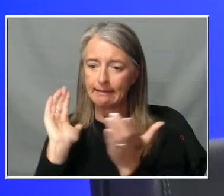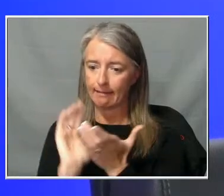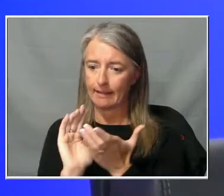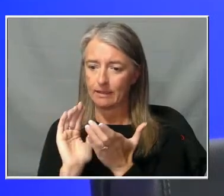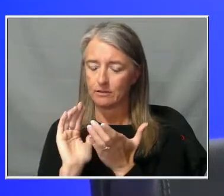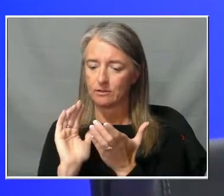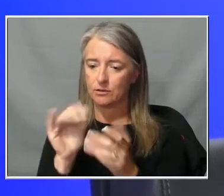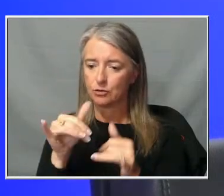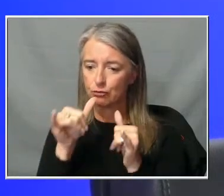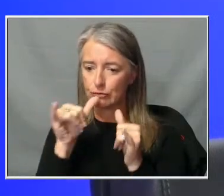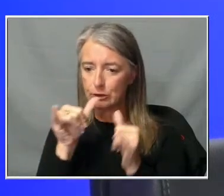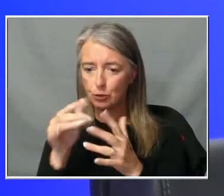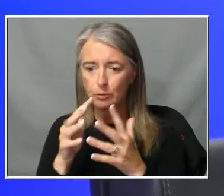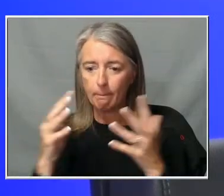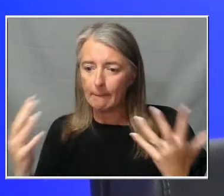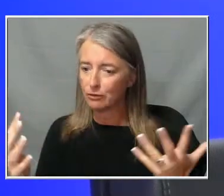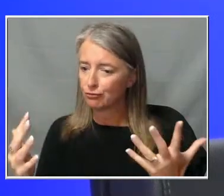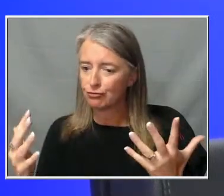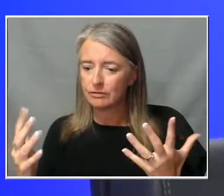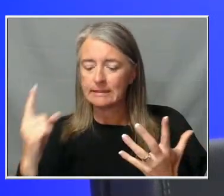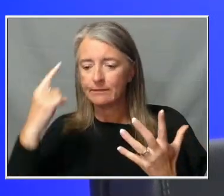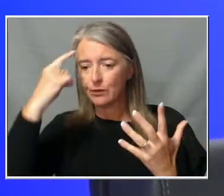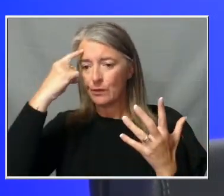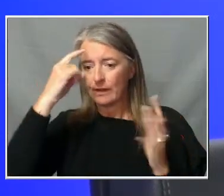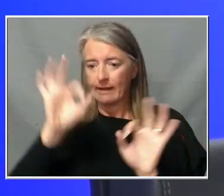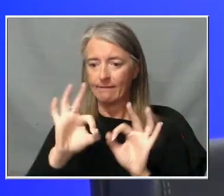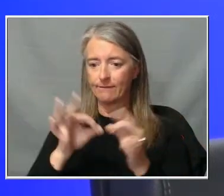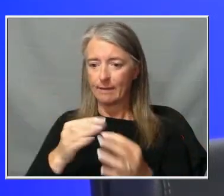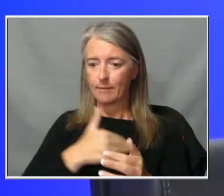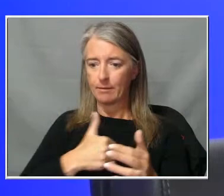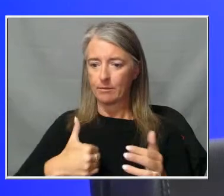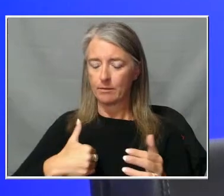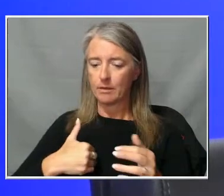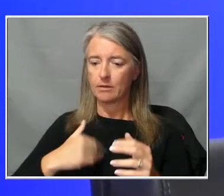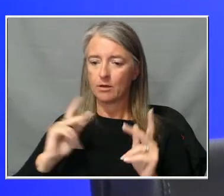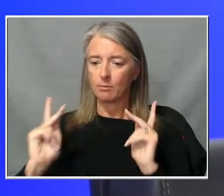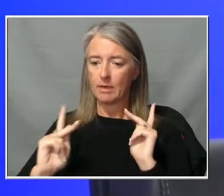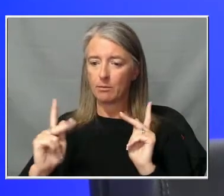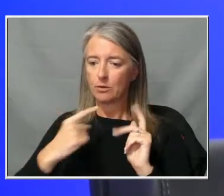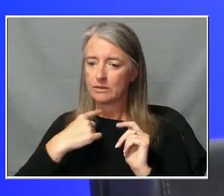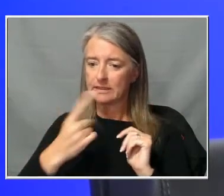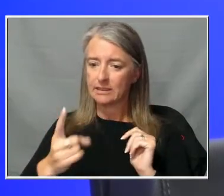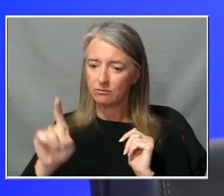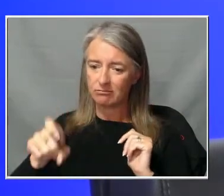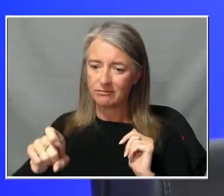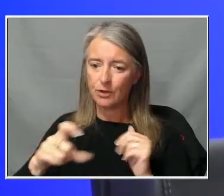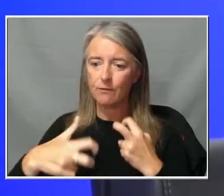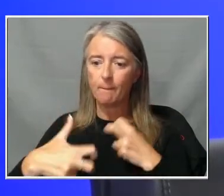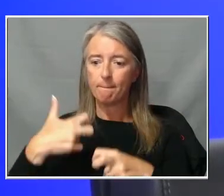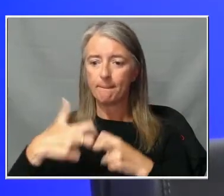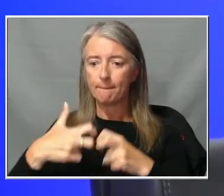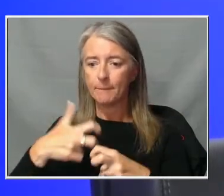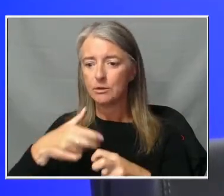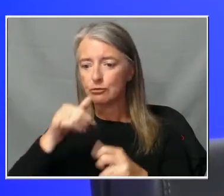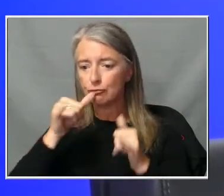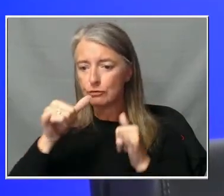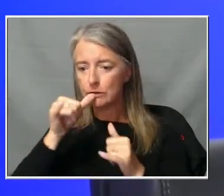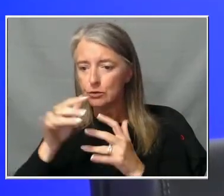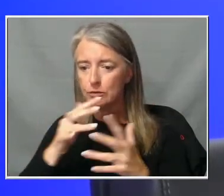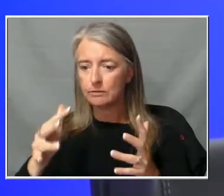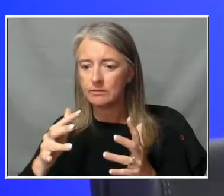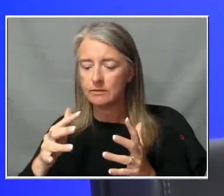too much. If you think, or if family members and other people are telling you you're having a problem or you're drinking too much, seek